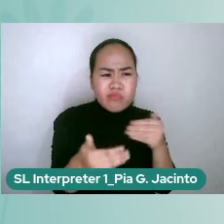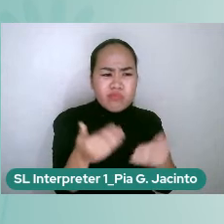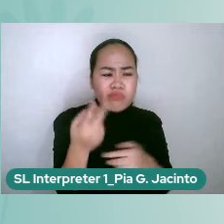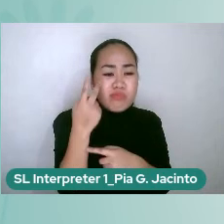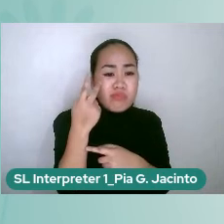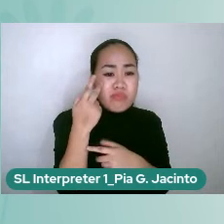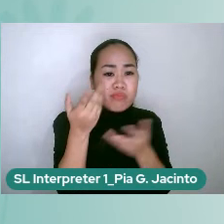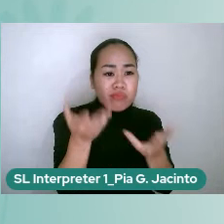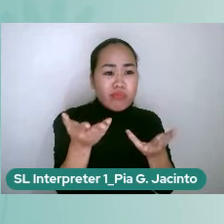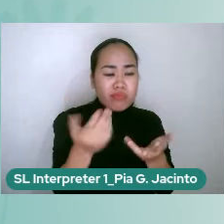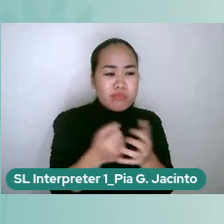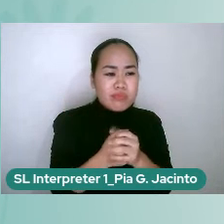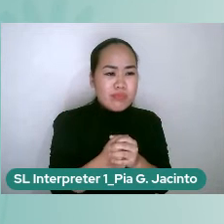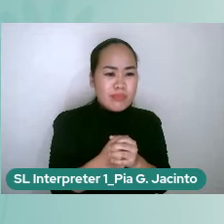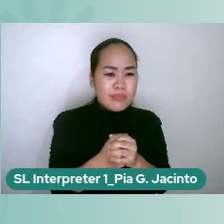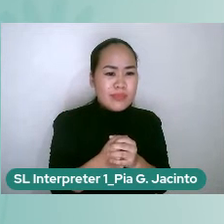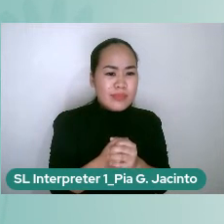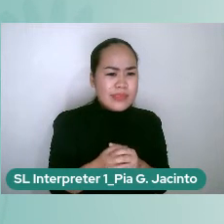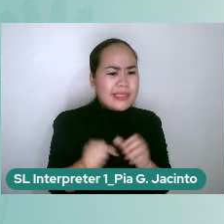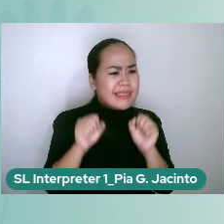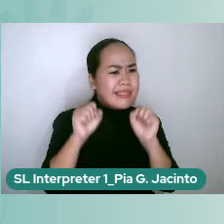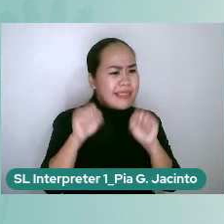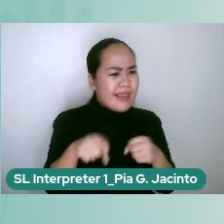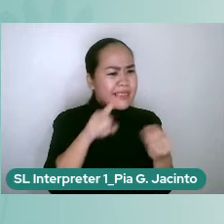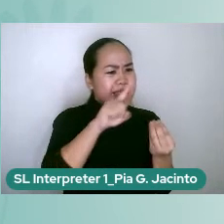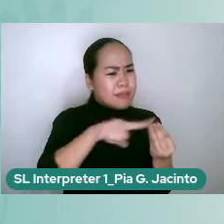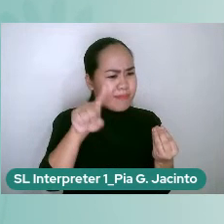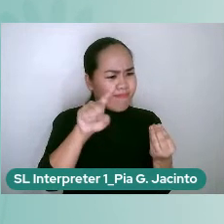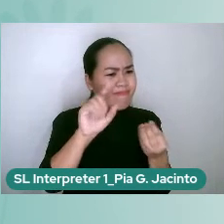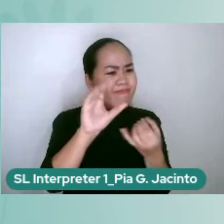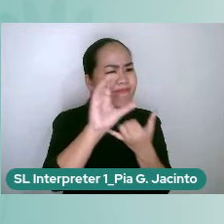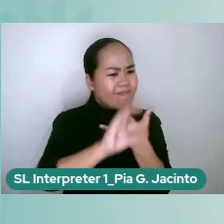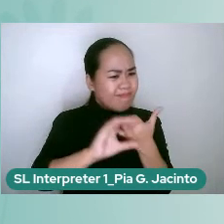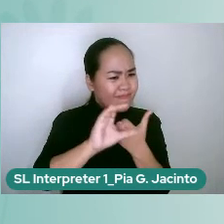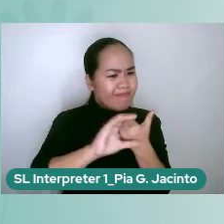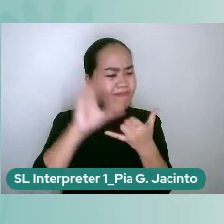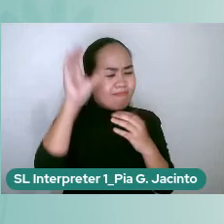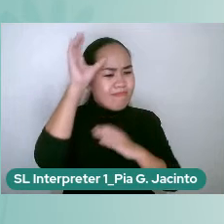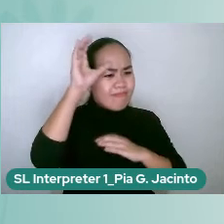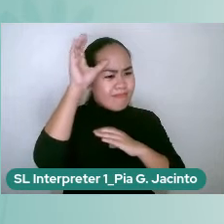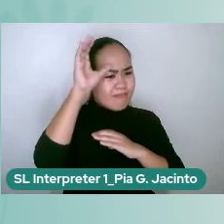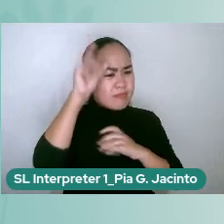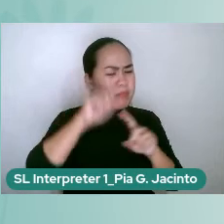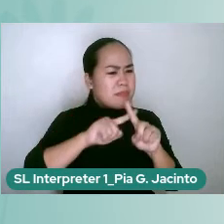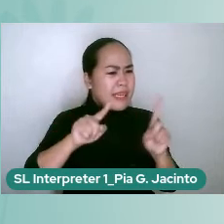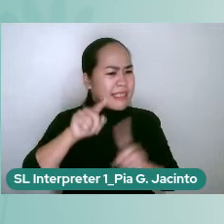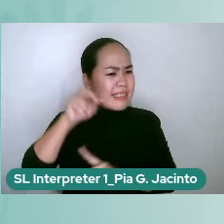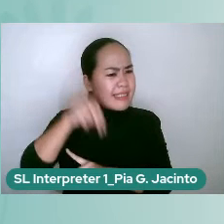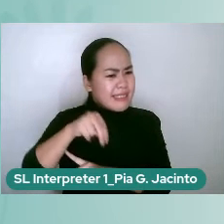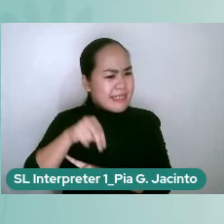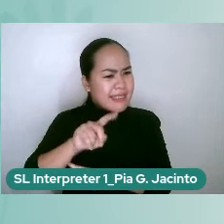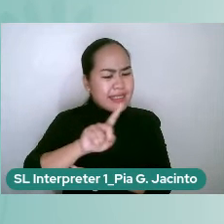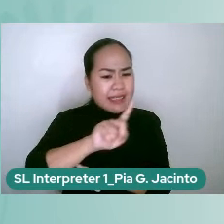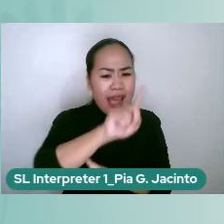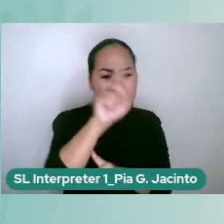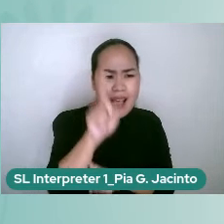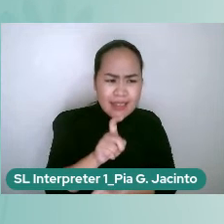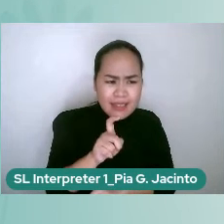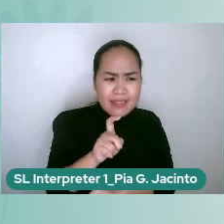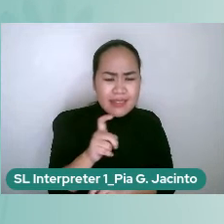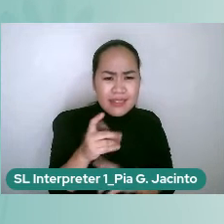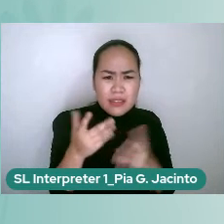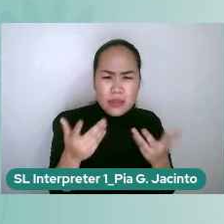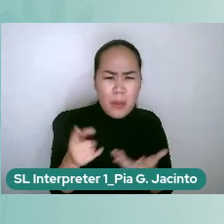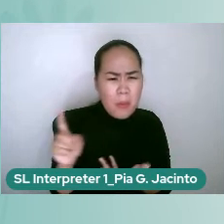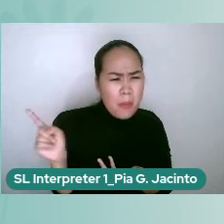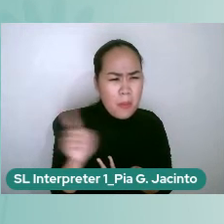with the recognition that we can eliminate cervical cancer. But we had to ask the question of what is the threshold? Because this being the